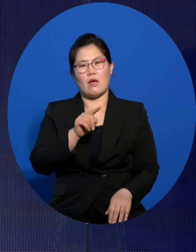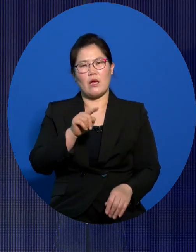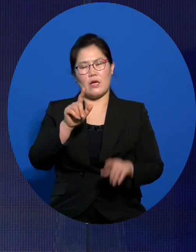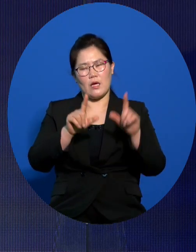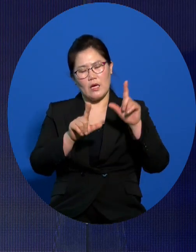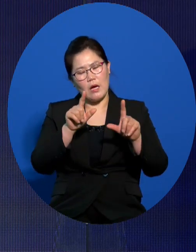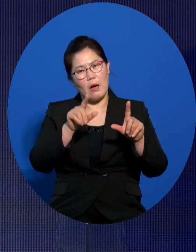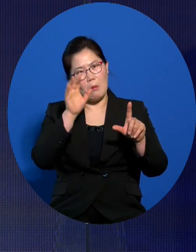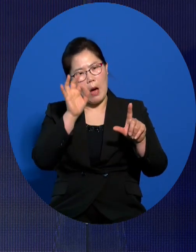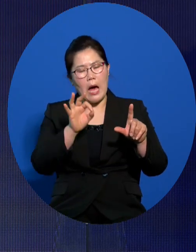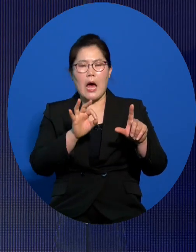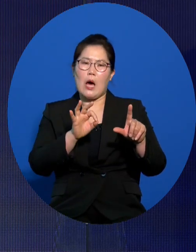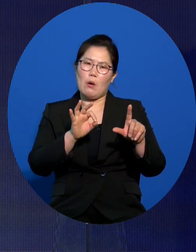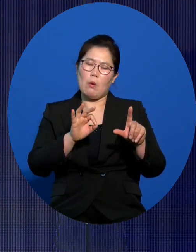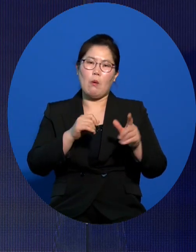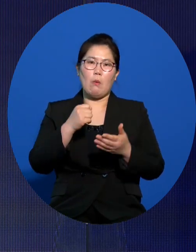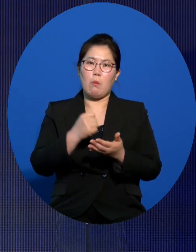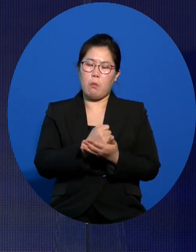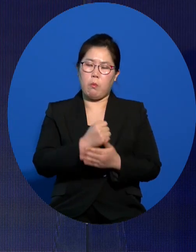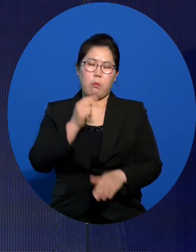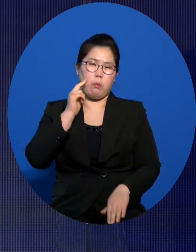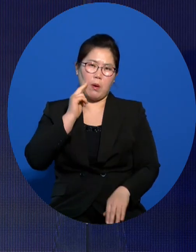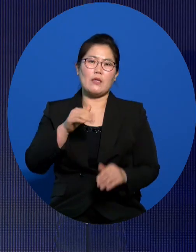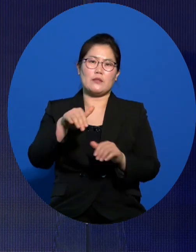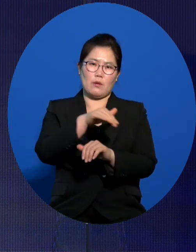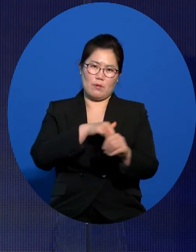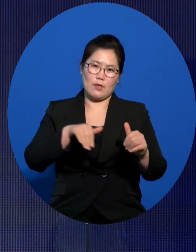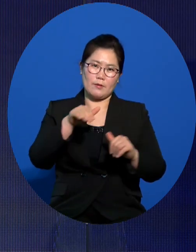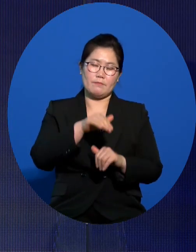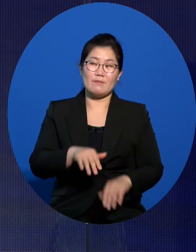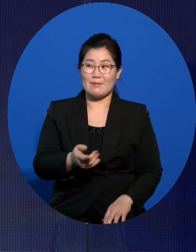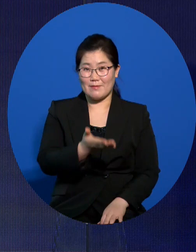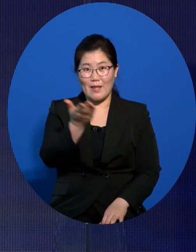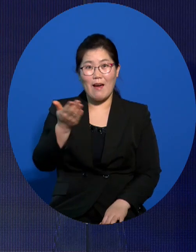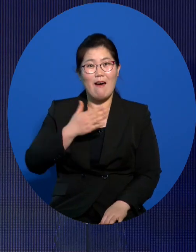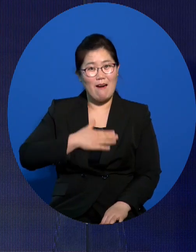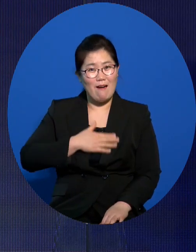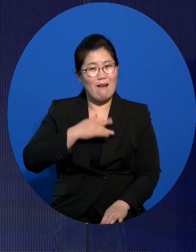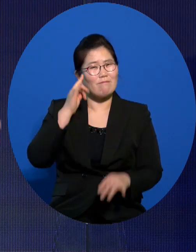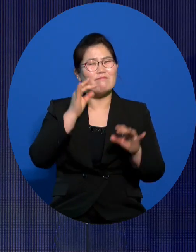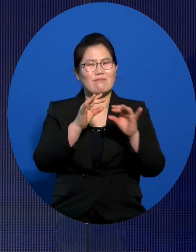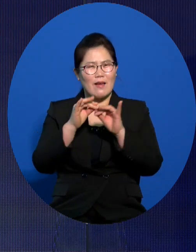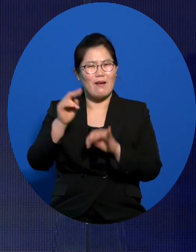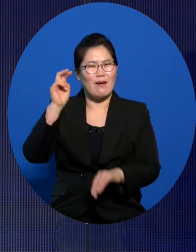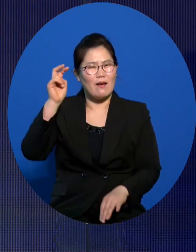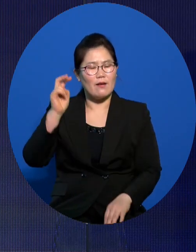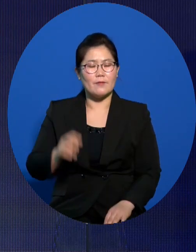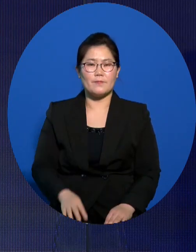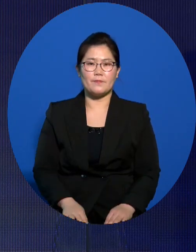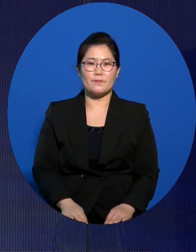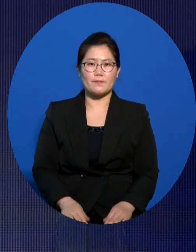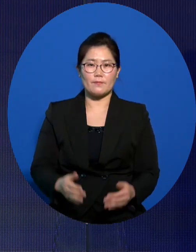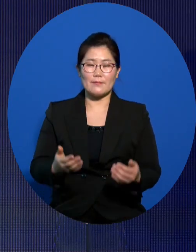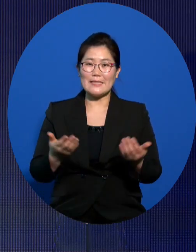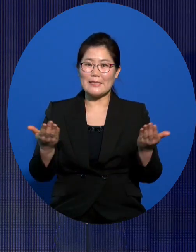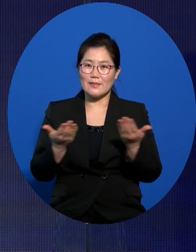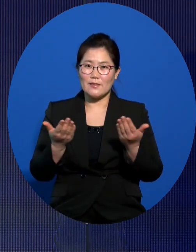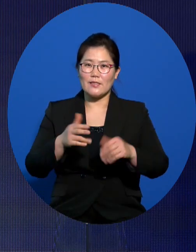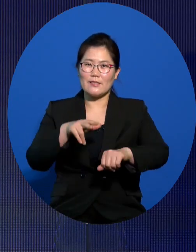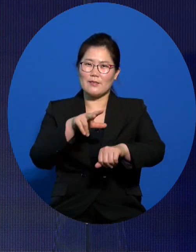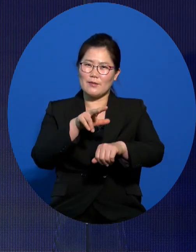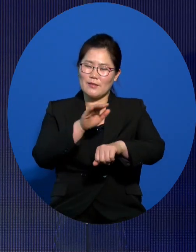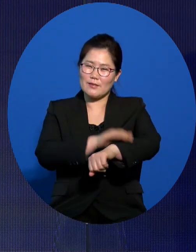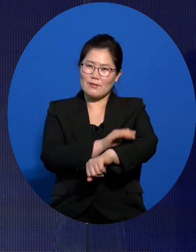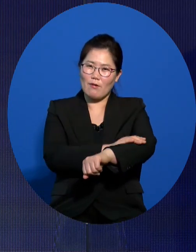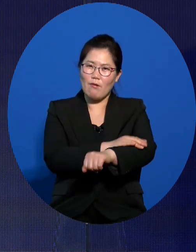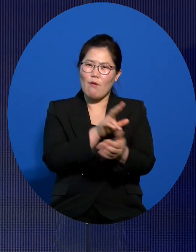serious issue. I do not have to give you the statistics because you already know probably the serious situation. And